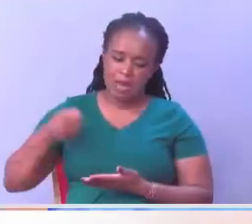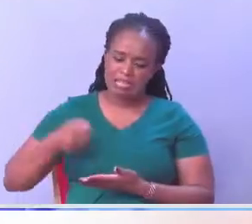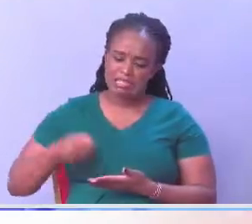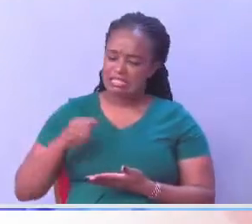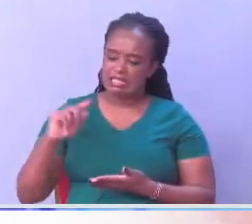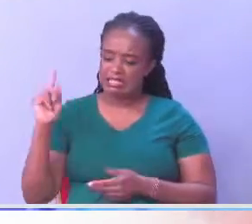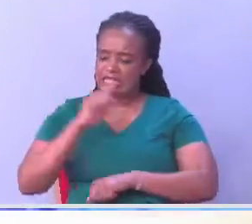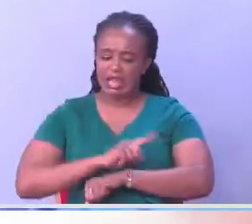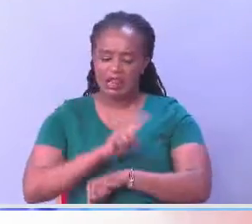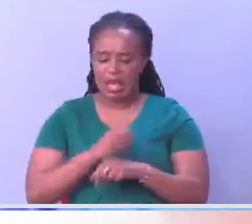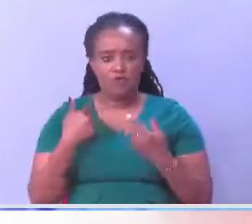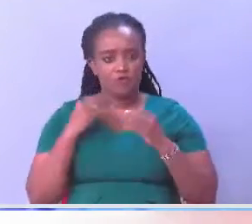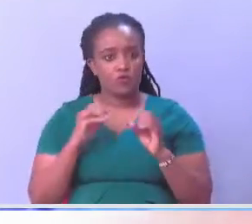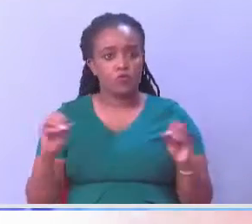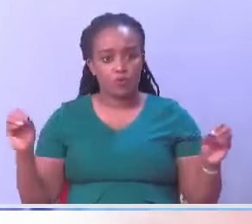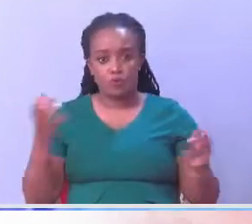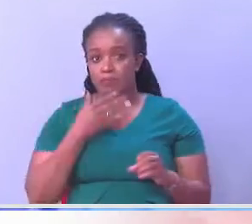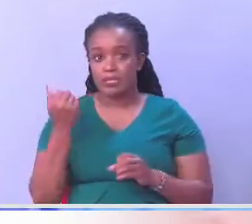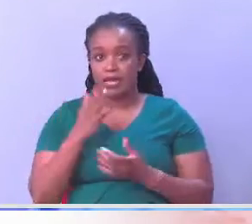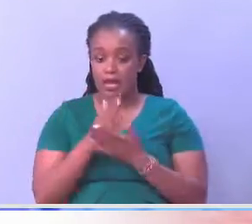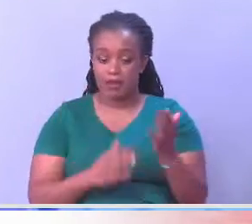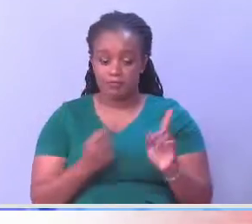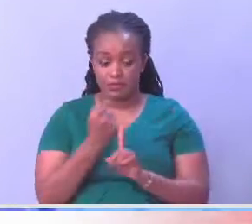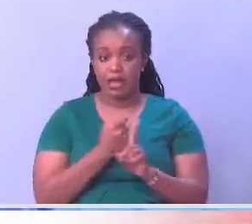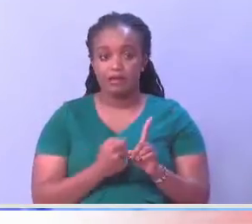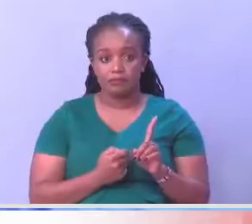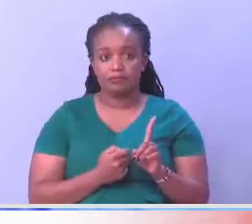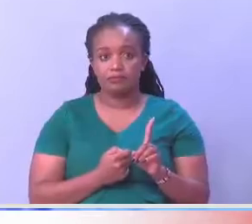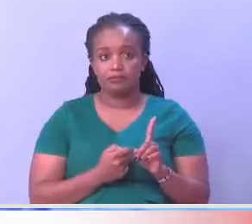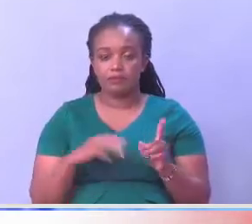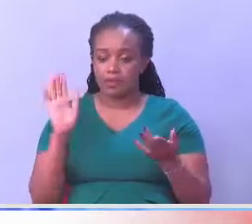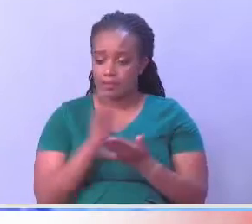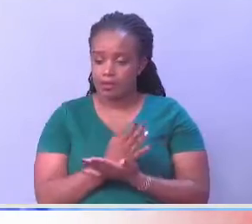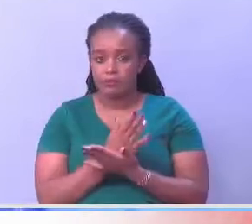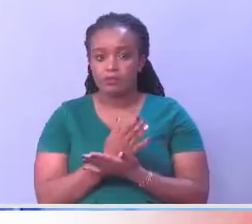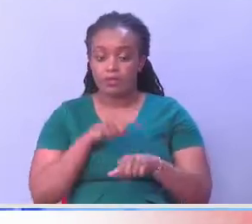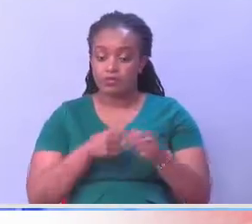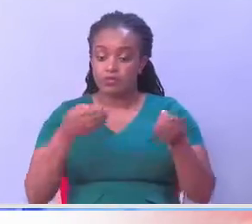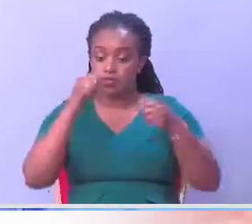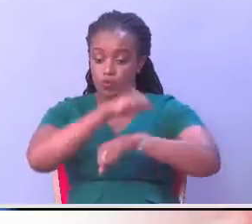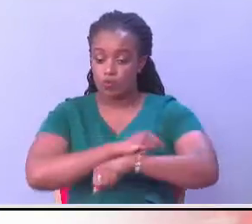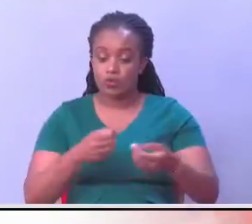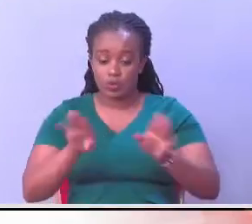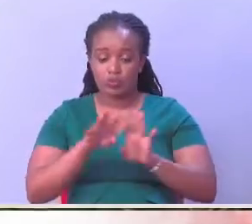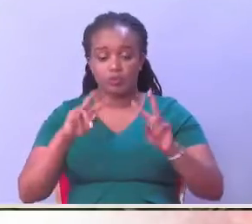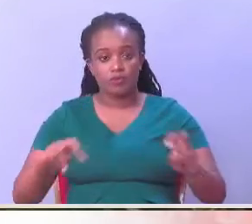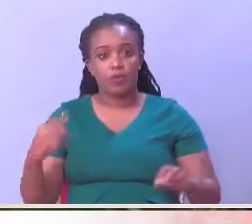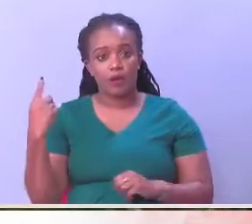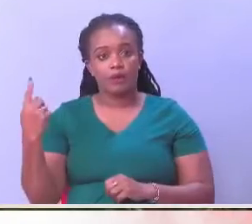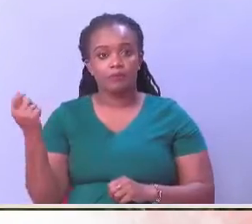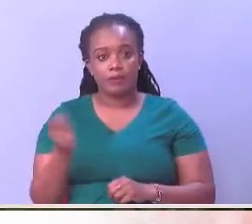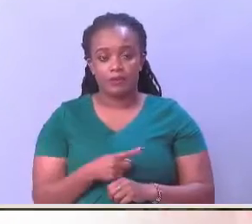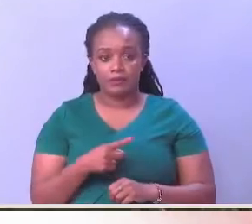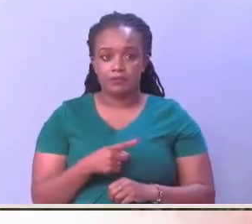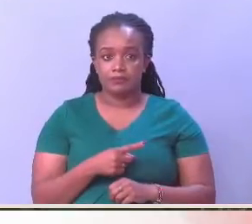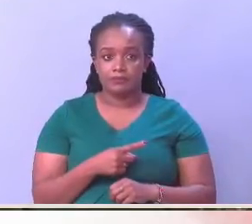itoe mambo ya afterm. Iwe tu watoto wakifunga shule tutafute kwa hiyo mwezi moja. School heads and